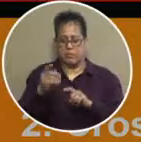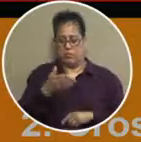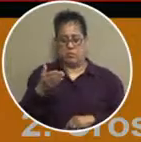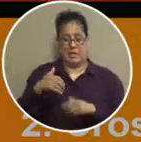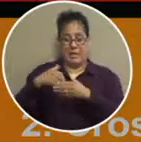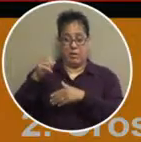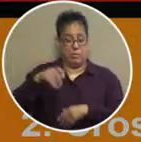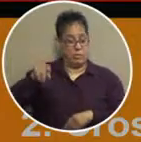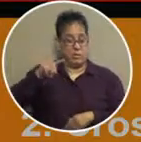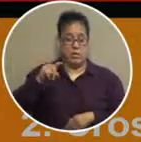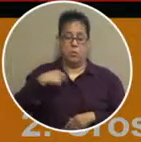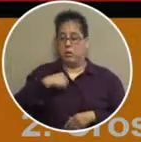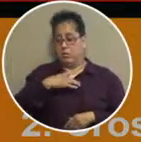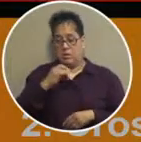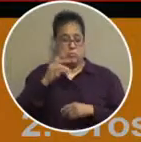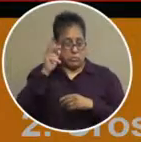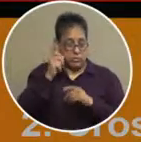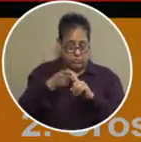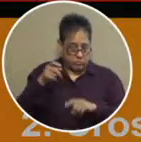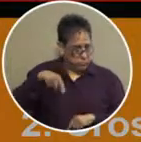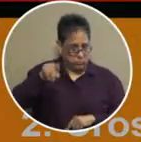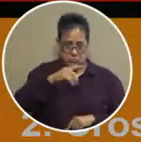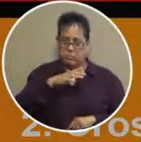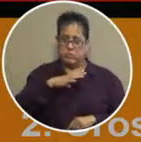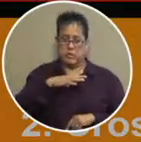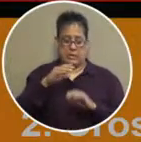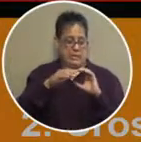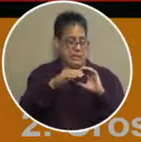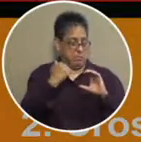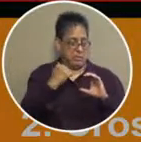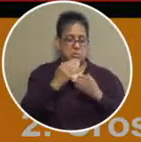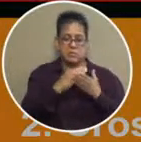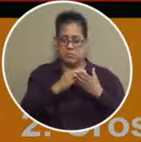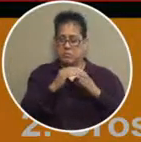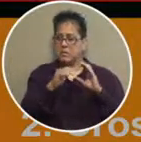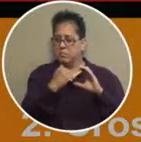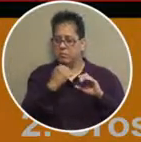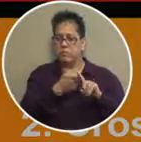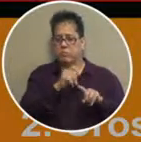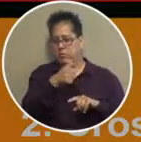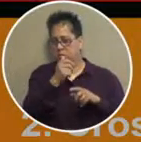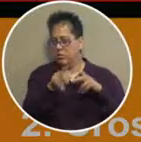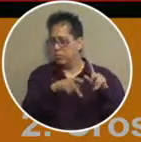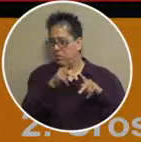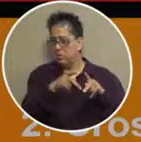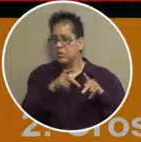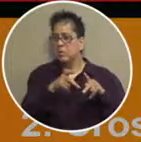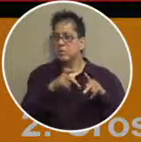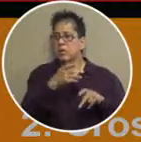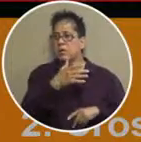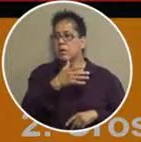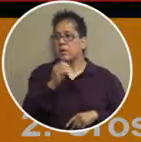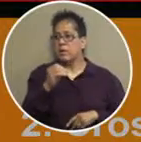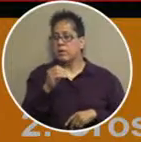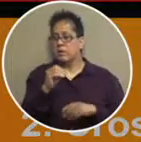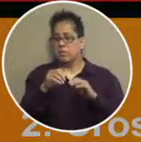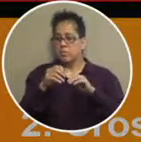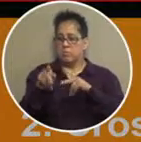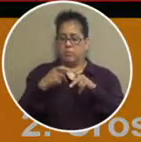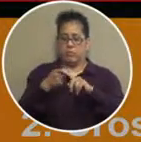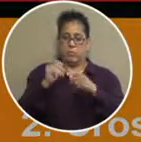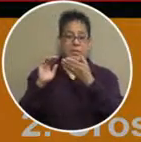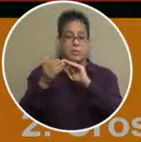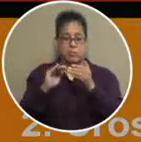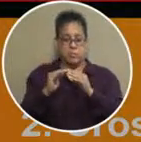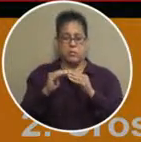there, we'd love to hear it. And we've gotten emails. I've gotten several emails from folks that are on the dais and other people in the community. And